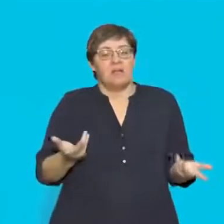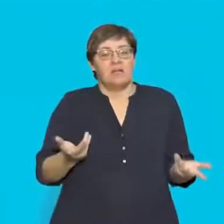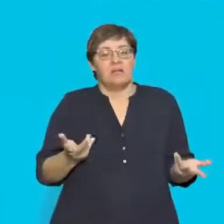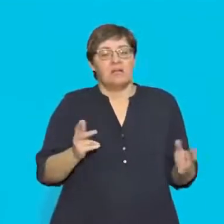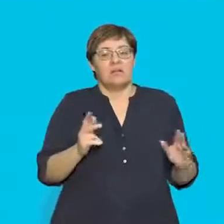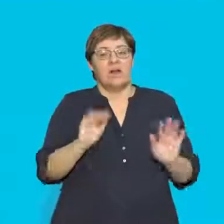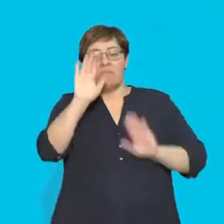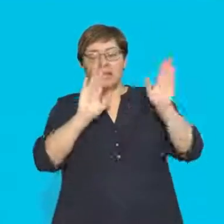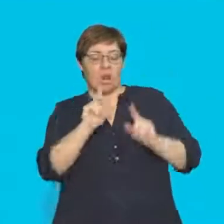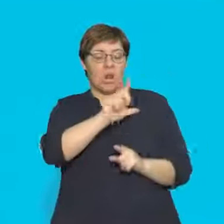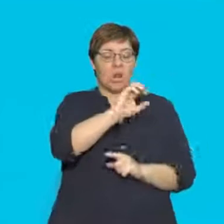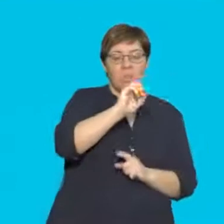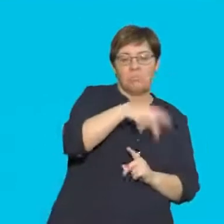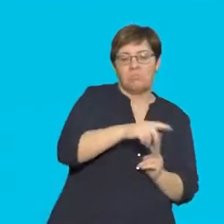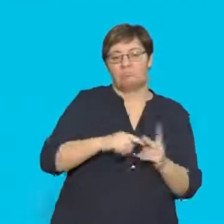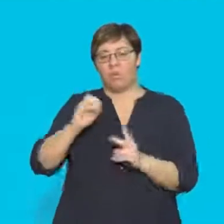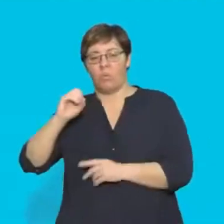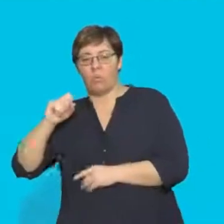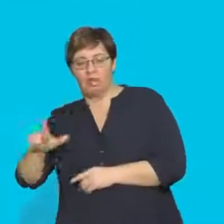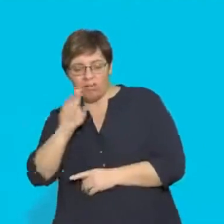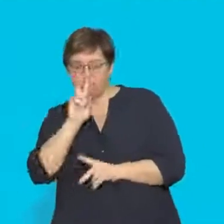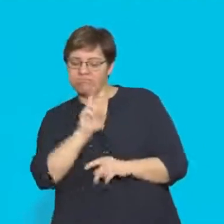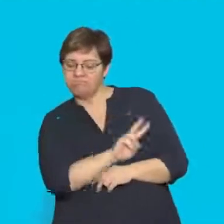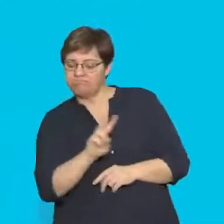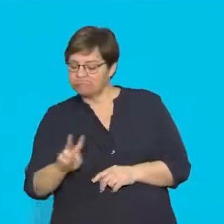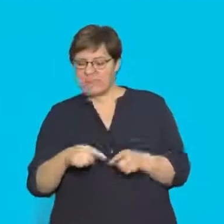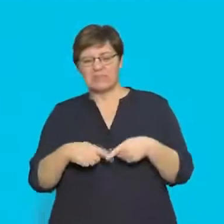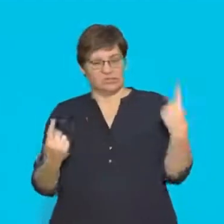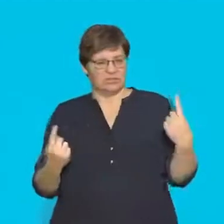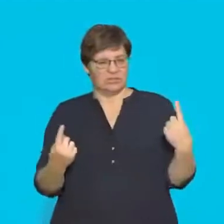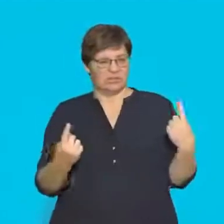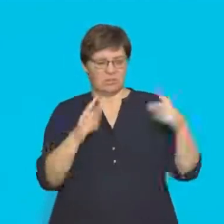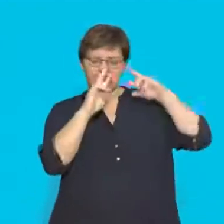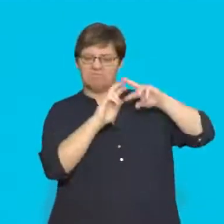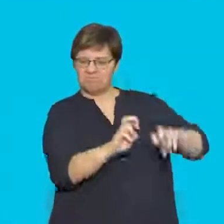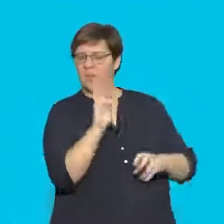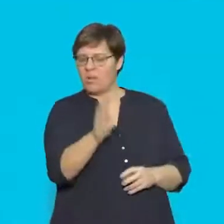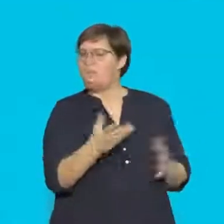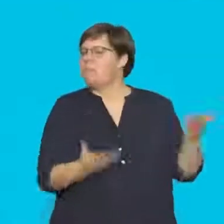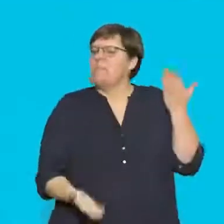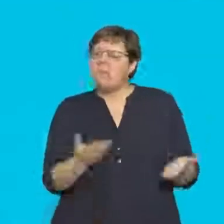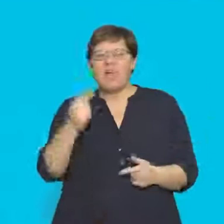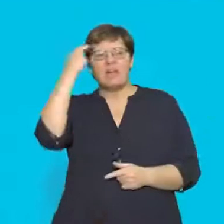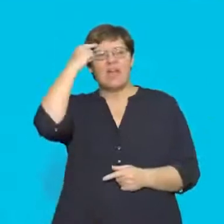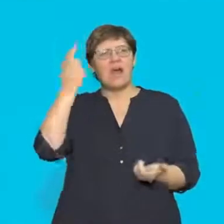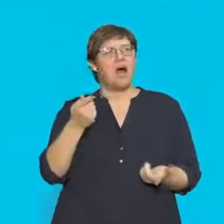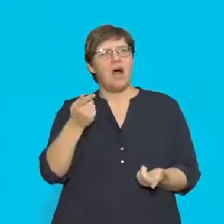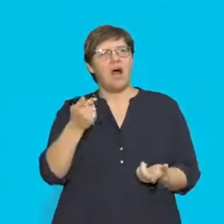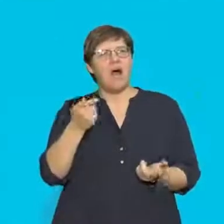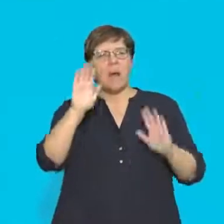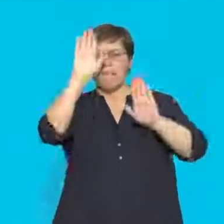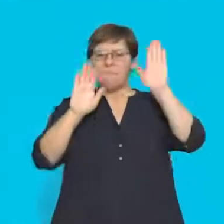pattern shape around a loop or a coil, and that's what we're going to investigate. But is there another way of thinking about changing